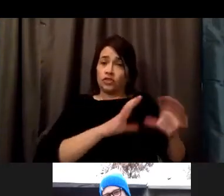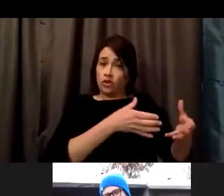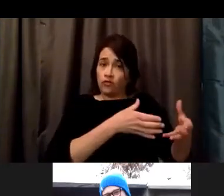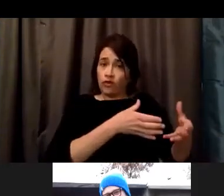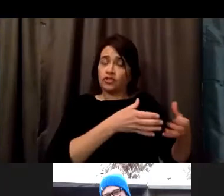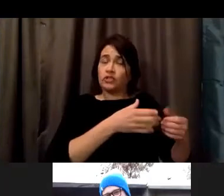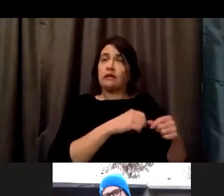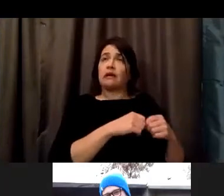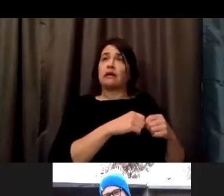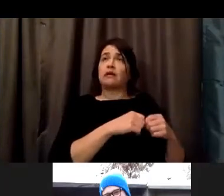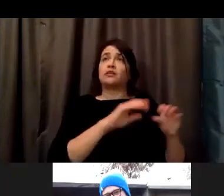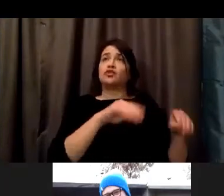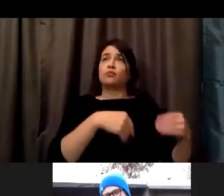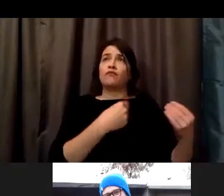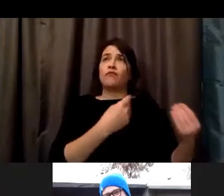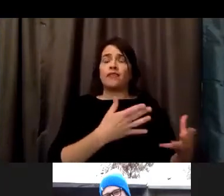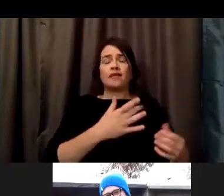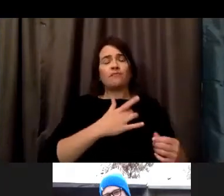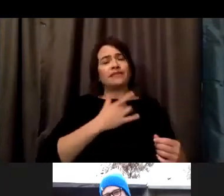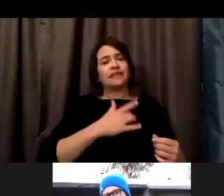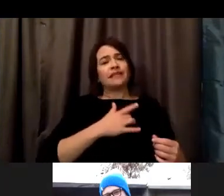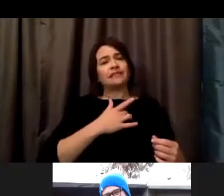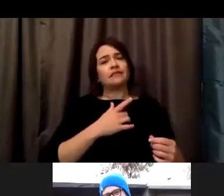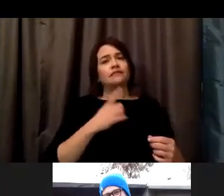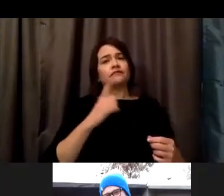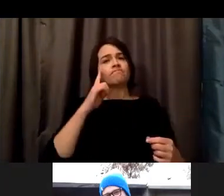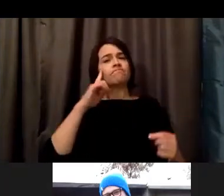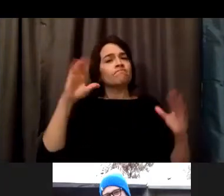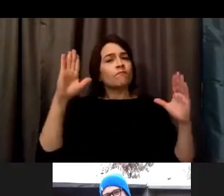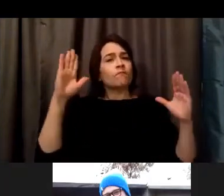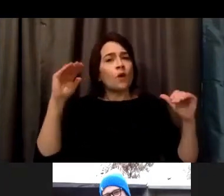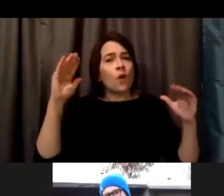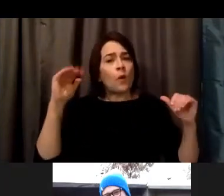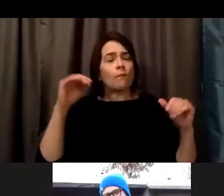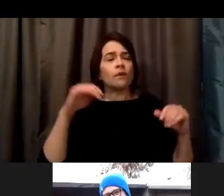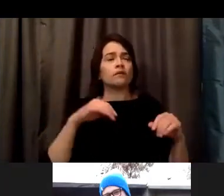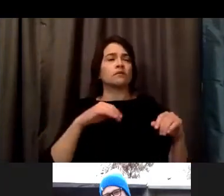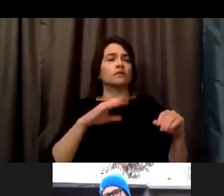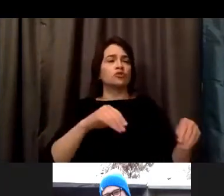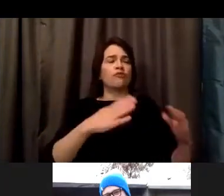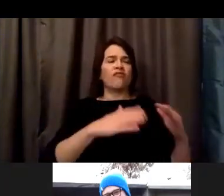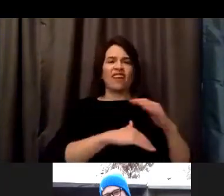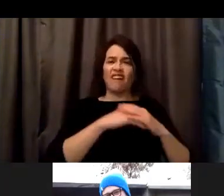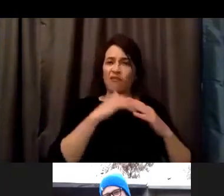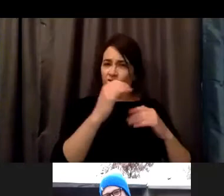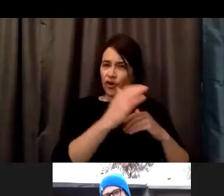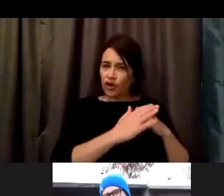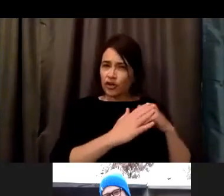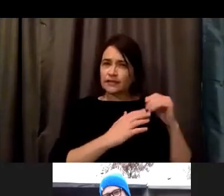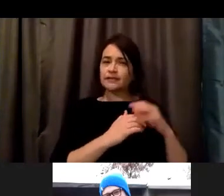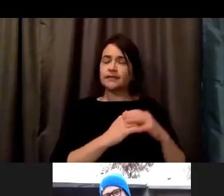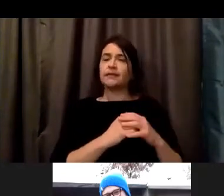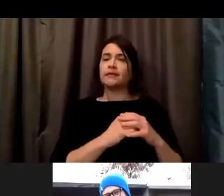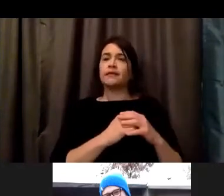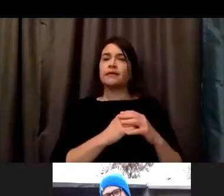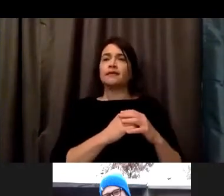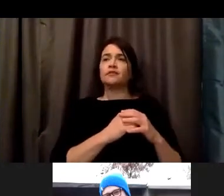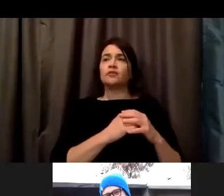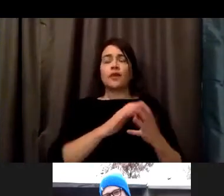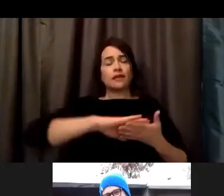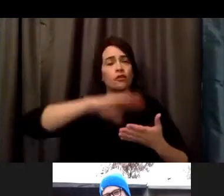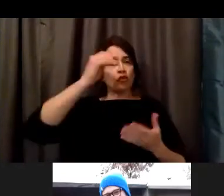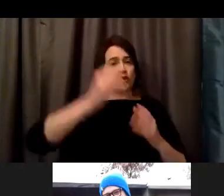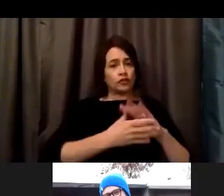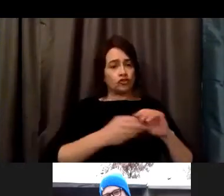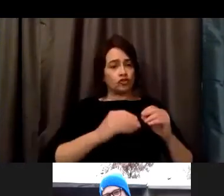comfort, where there are stories that can inspire them, and there are